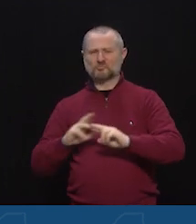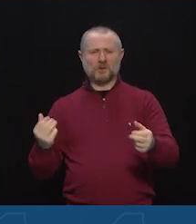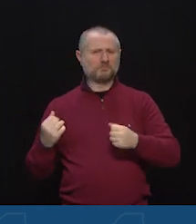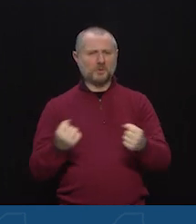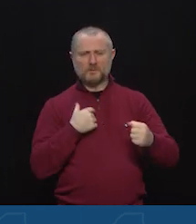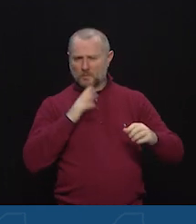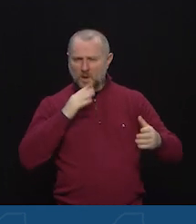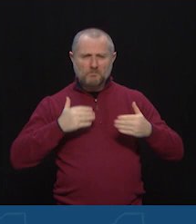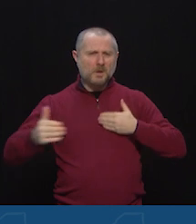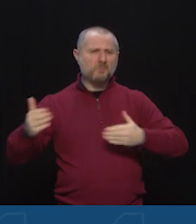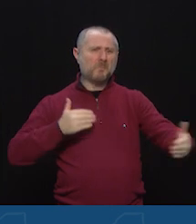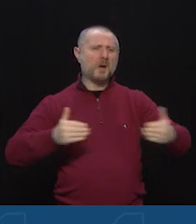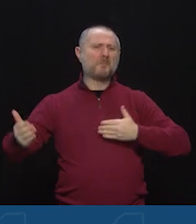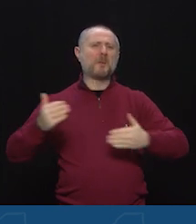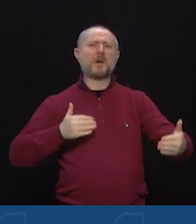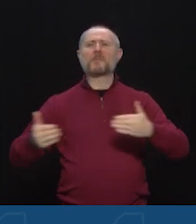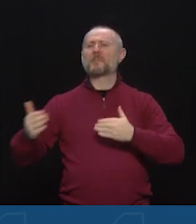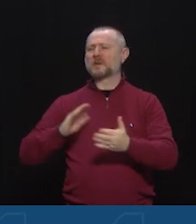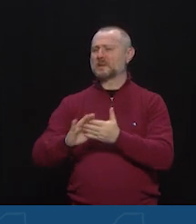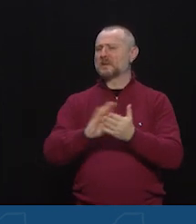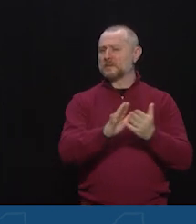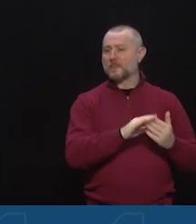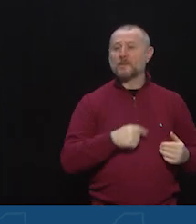roadways. And this storm,